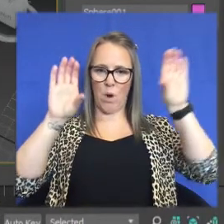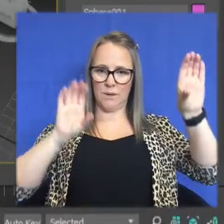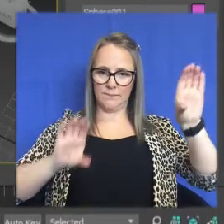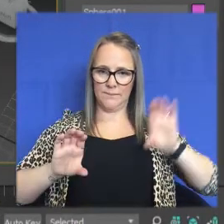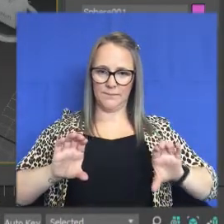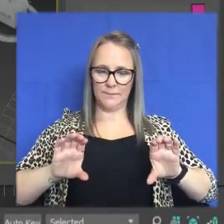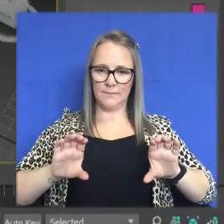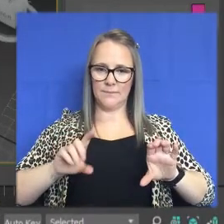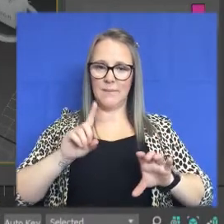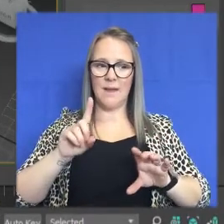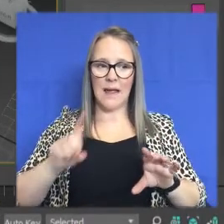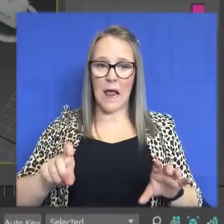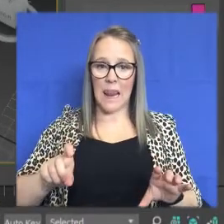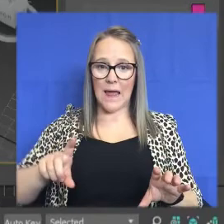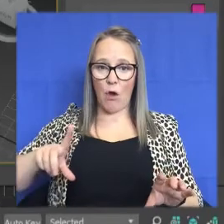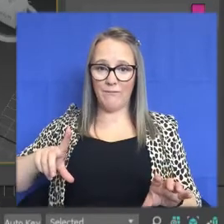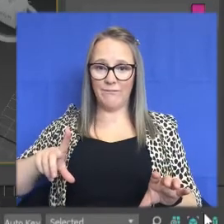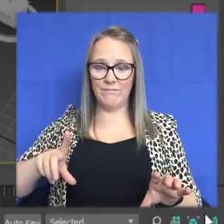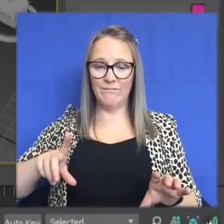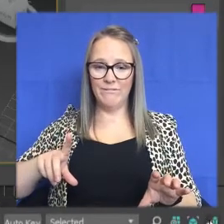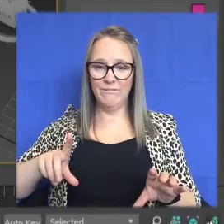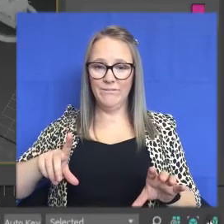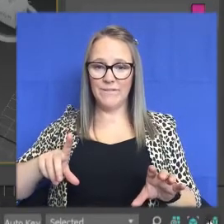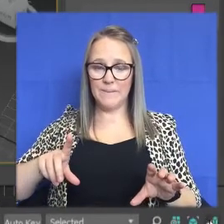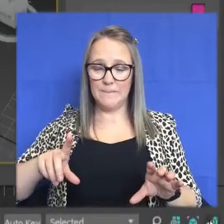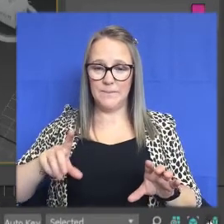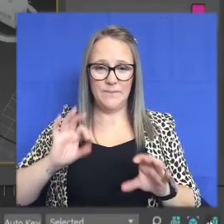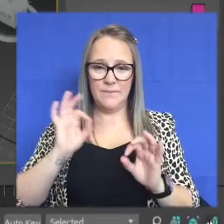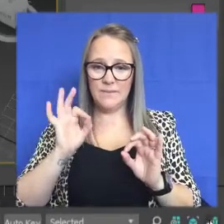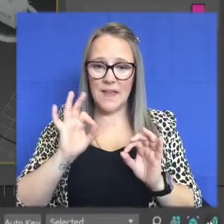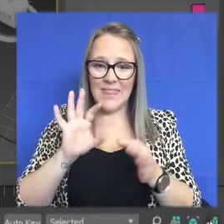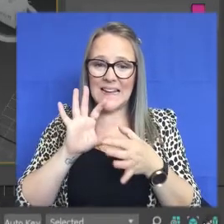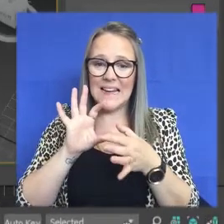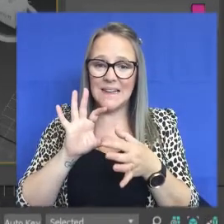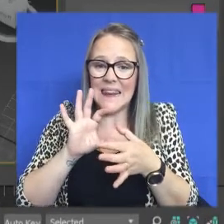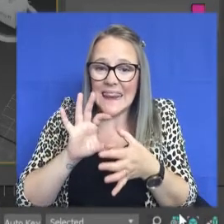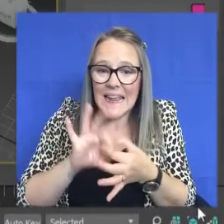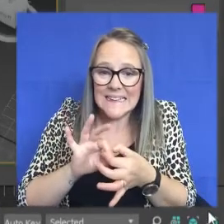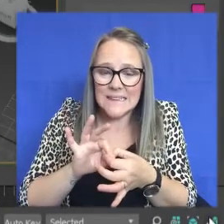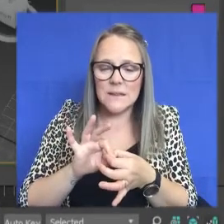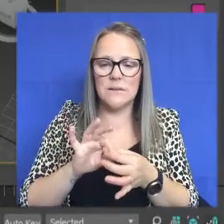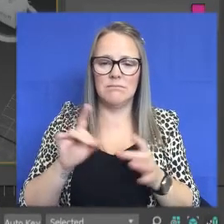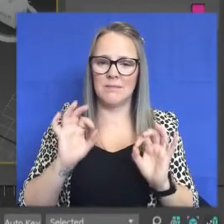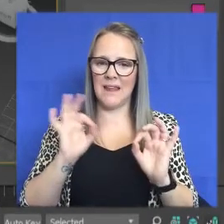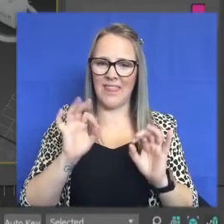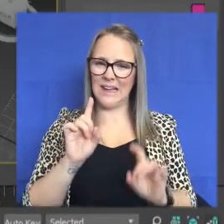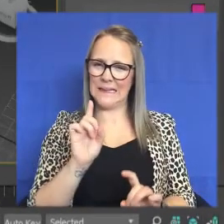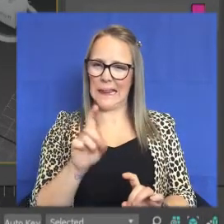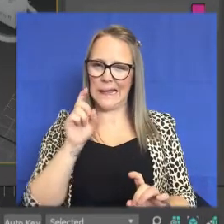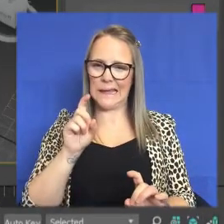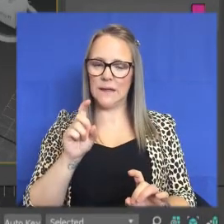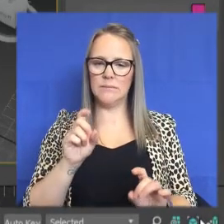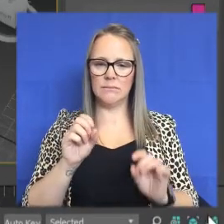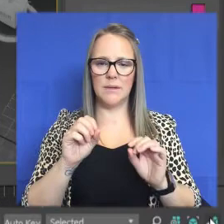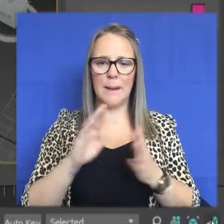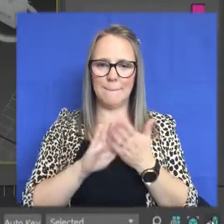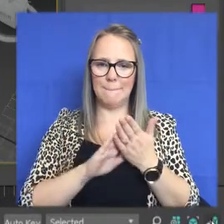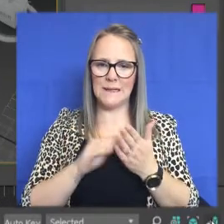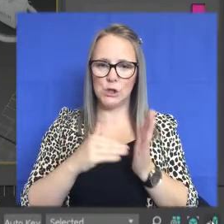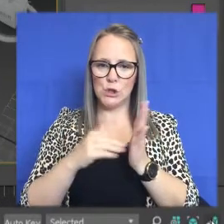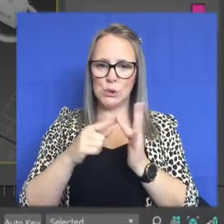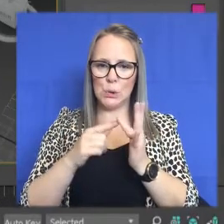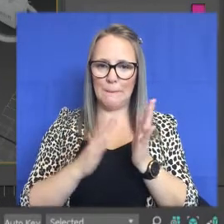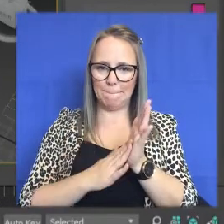viewports. If you left click off an object and left click with nothing selected on zoom extends